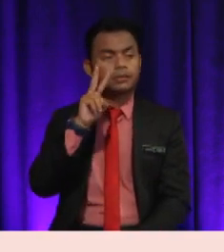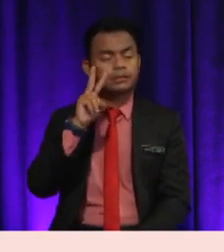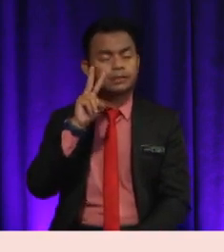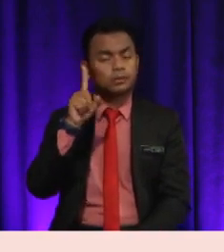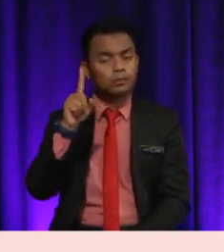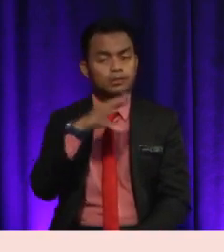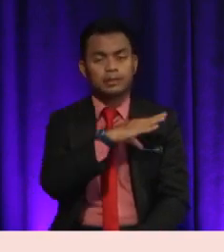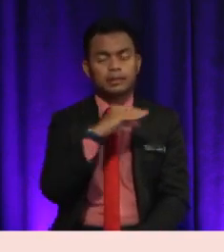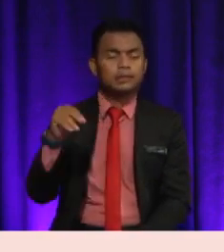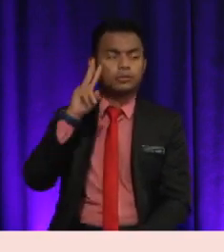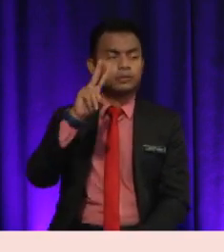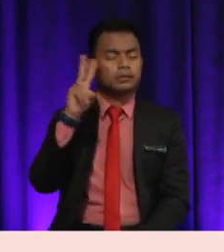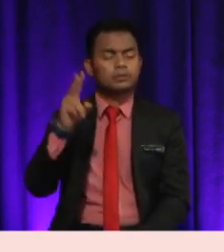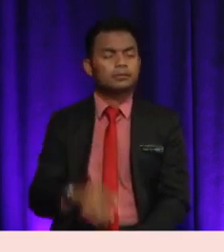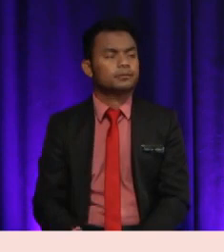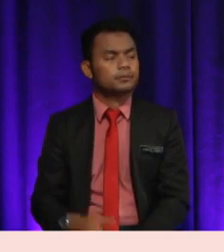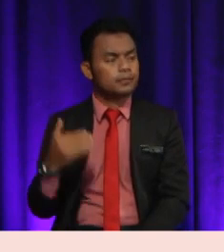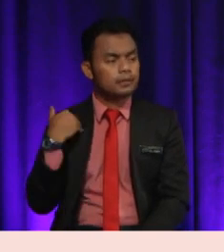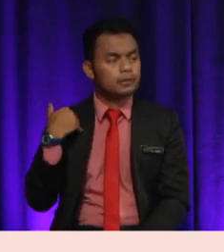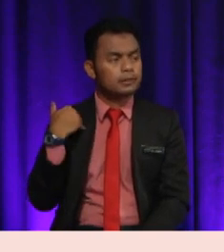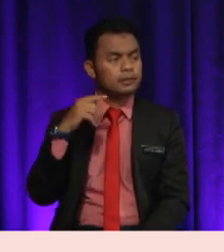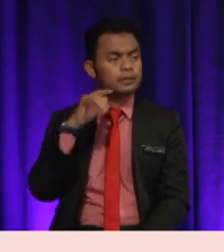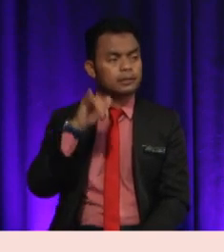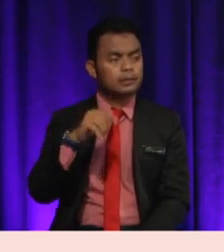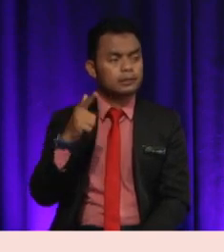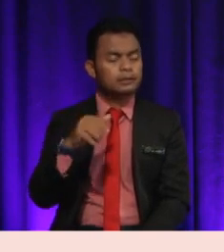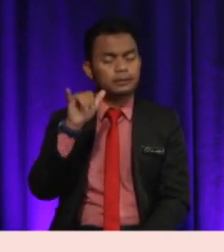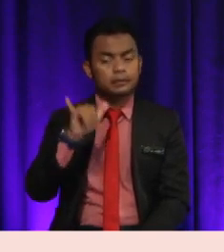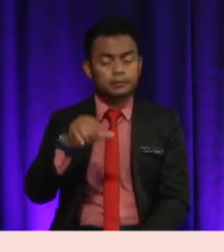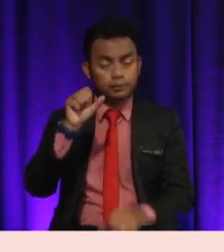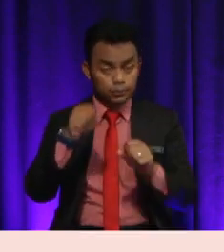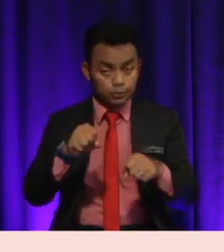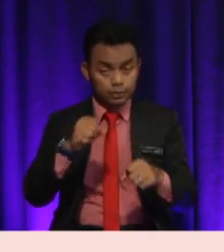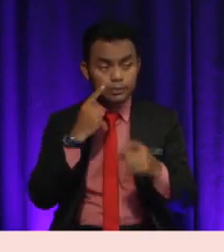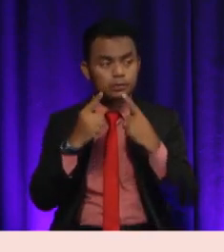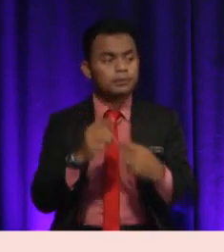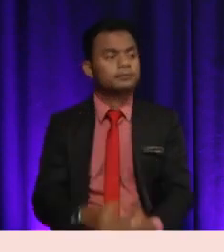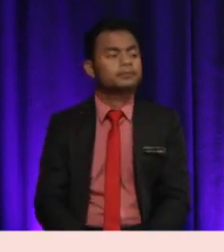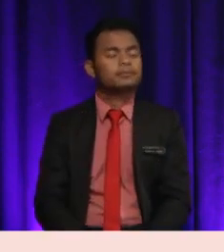someone else to do this? Yes, teacher. Okay, Rashada.